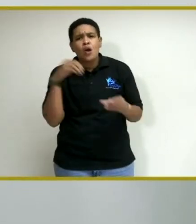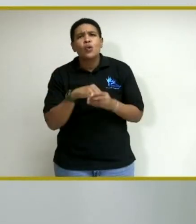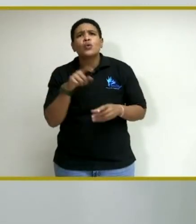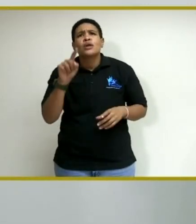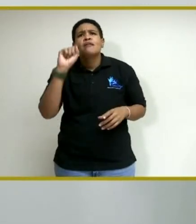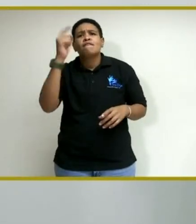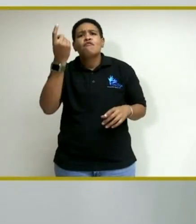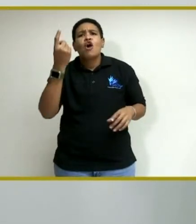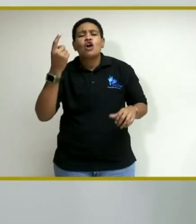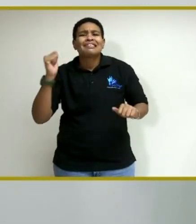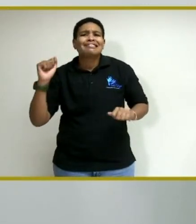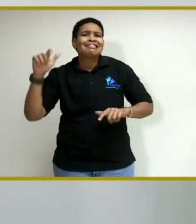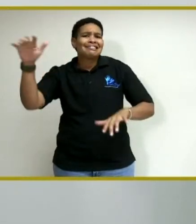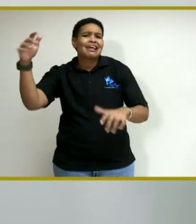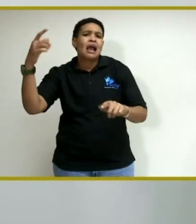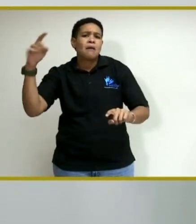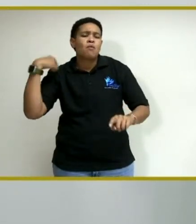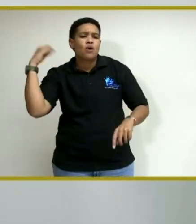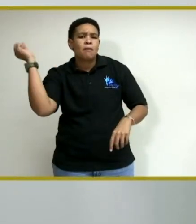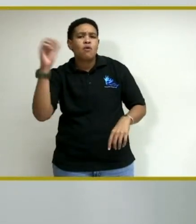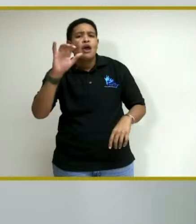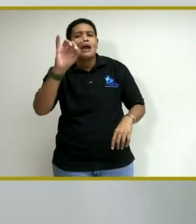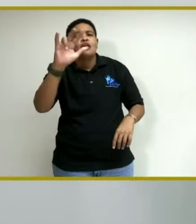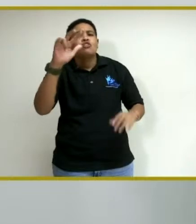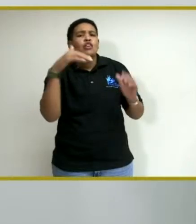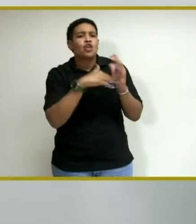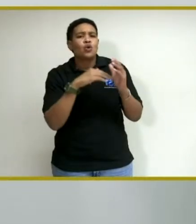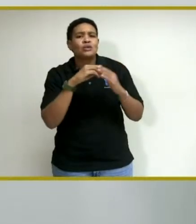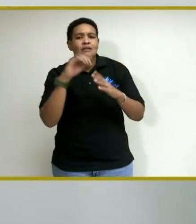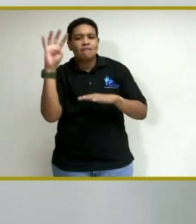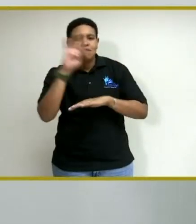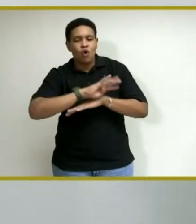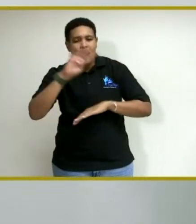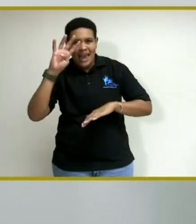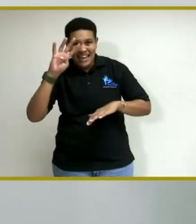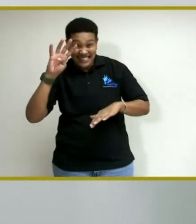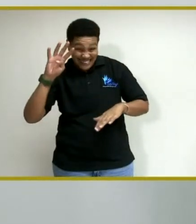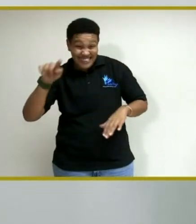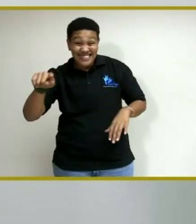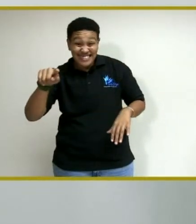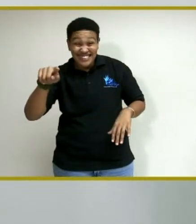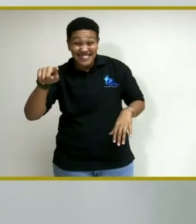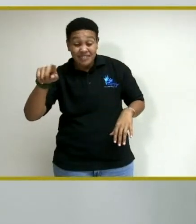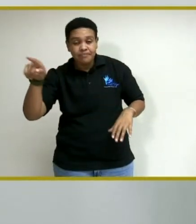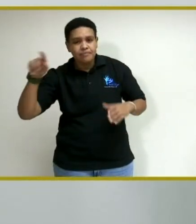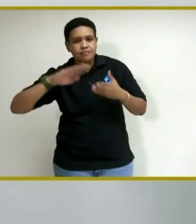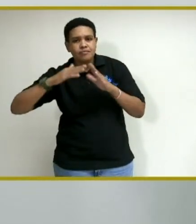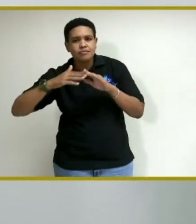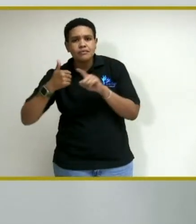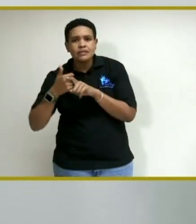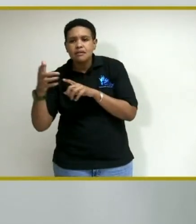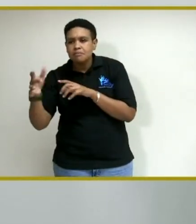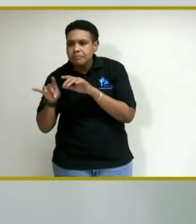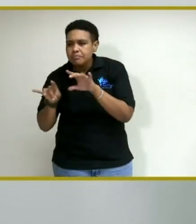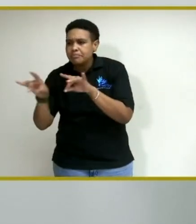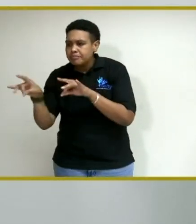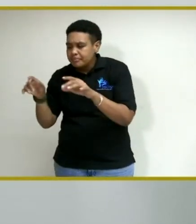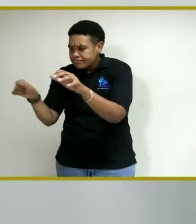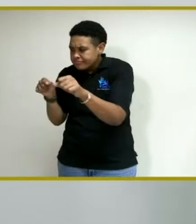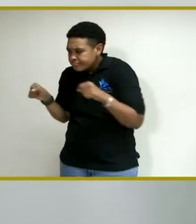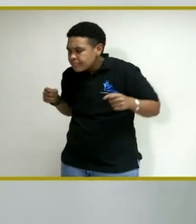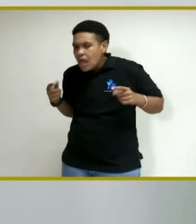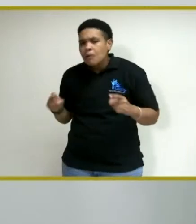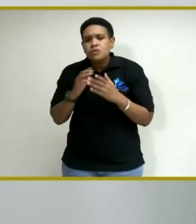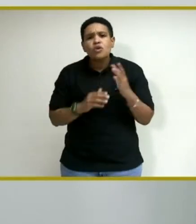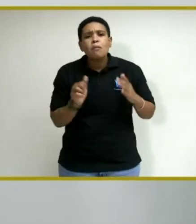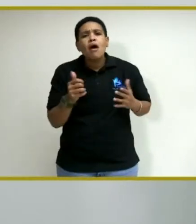first blitz when we brought out 83,000 in 4 days. The communities were mobilized. But there are some other